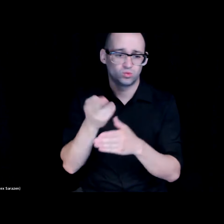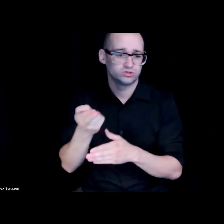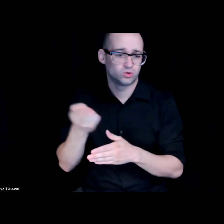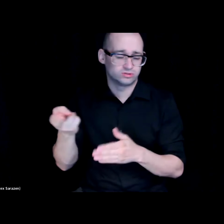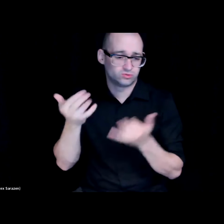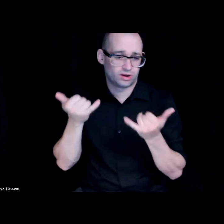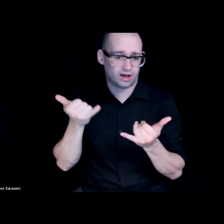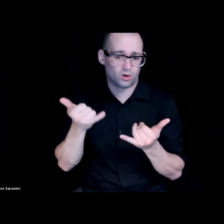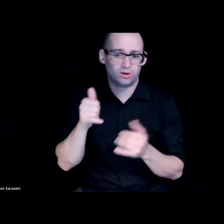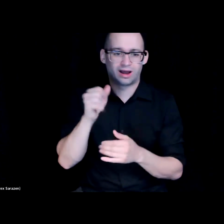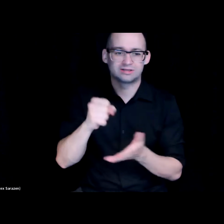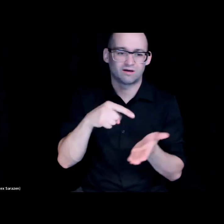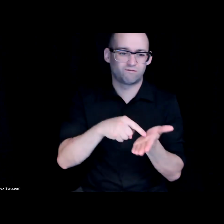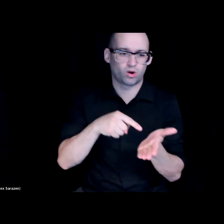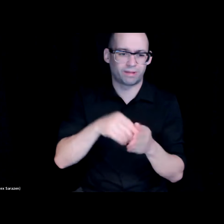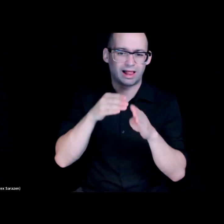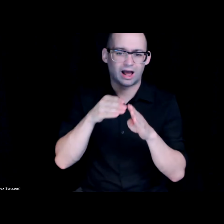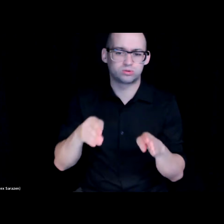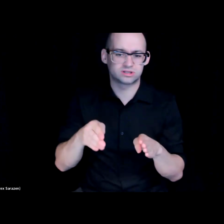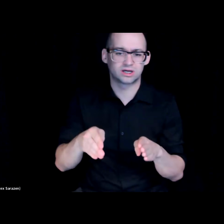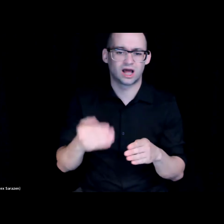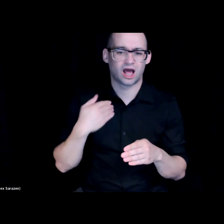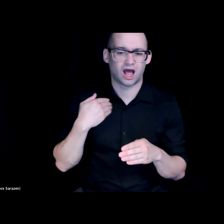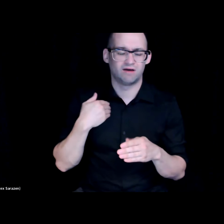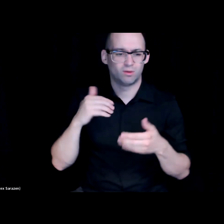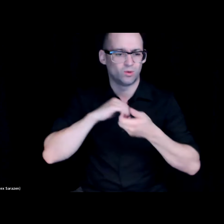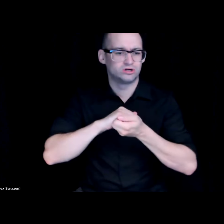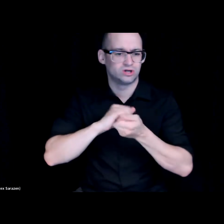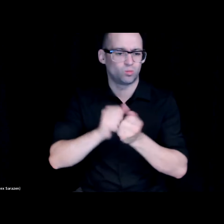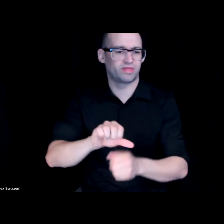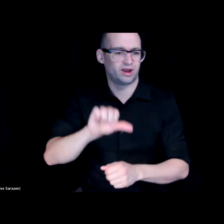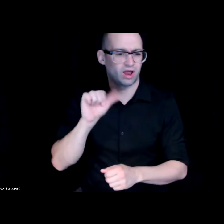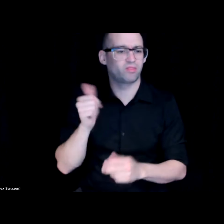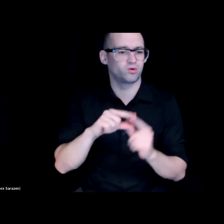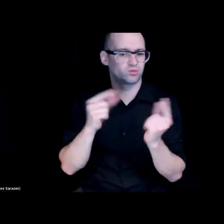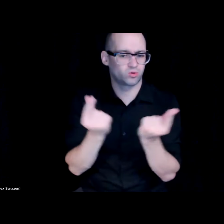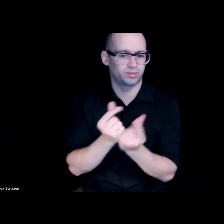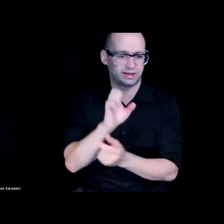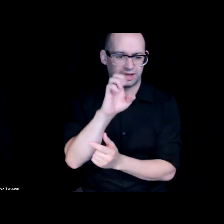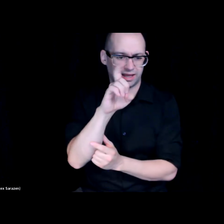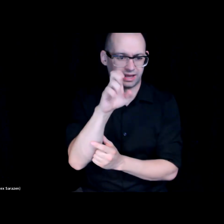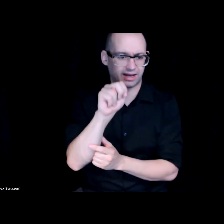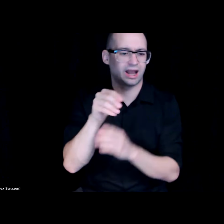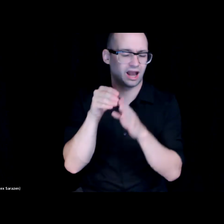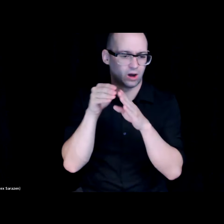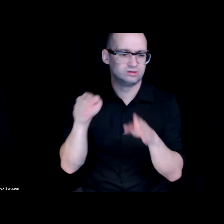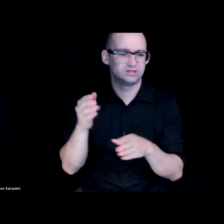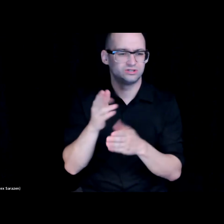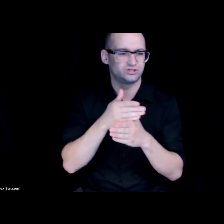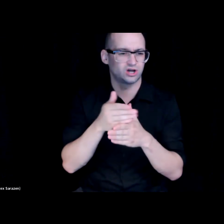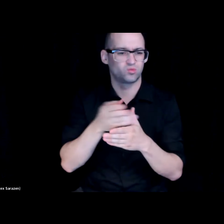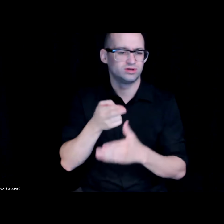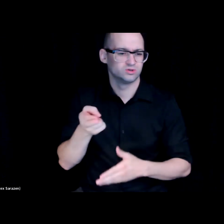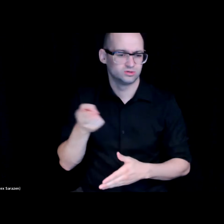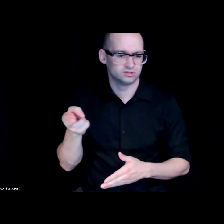now, as affordable housing, we have a partnership with another affordable housing, Eden Housing, where we're sharing some of our resources, right? We're